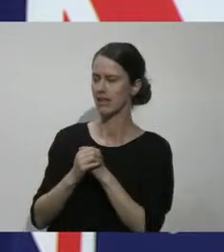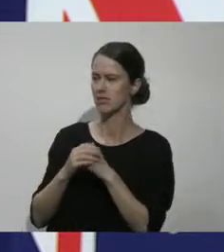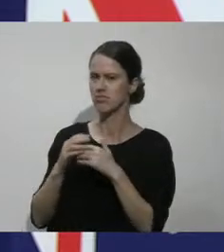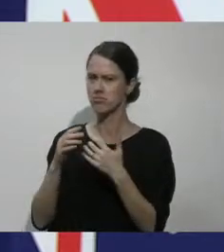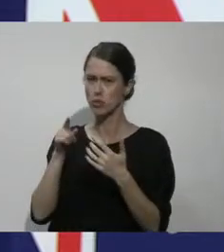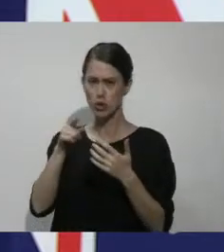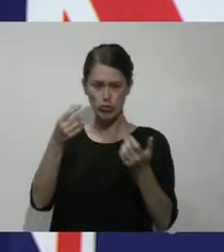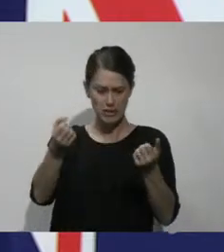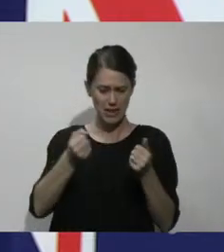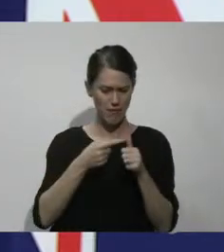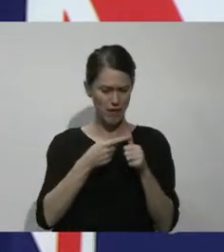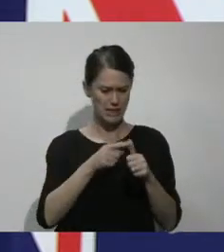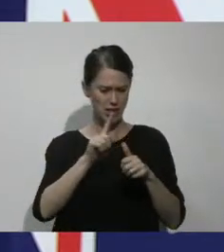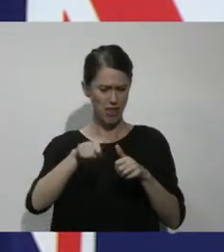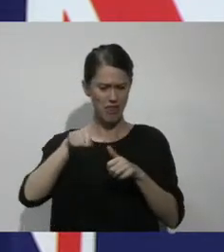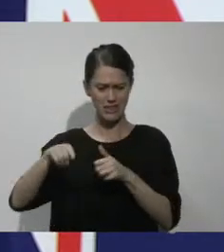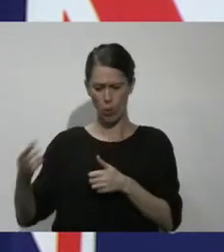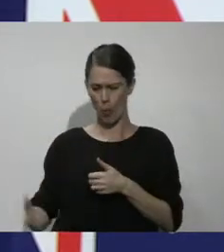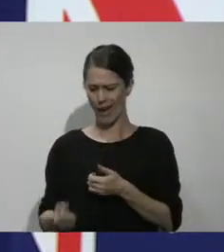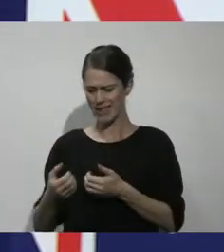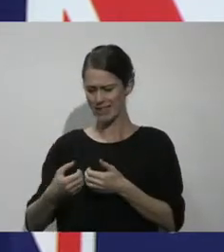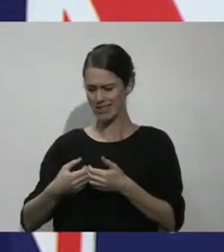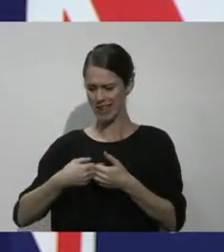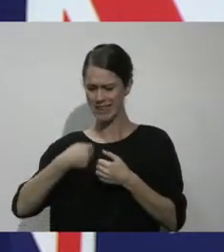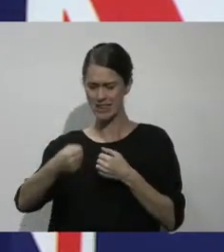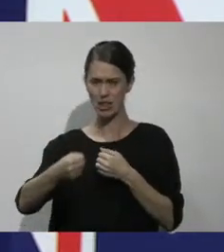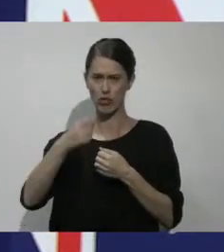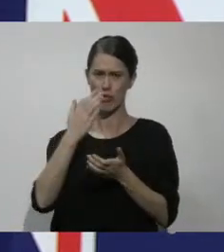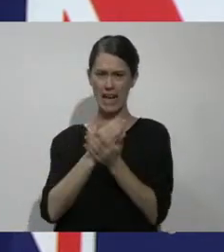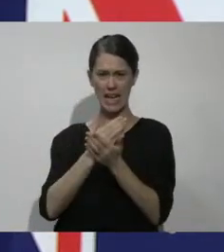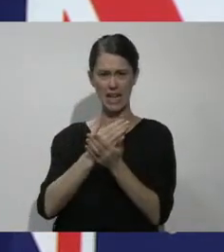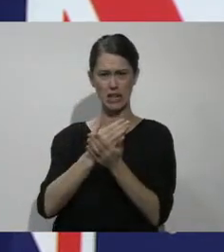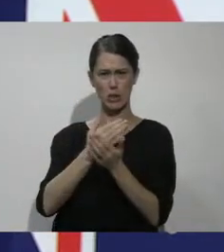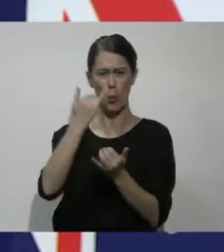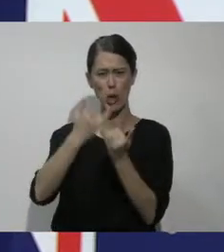about this extension, the actual cost-benefit analysis? Well, I